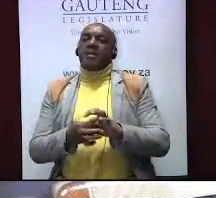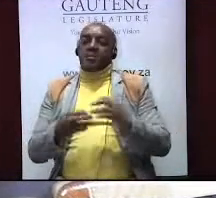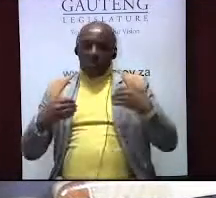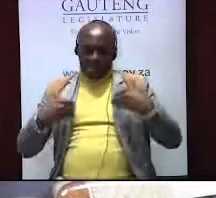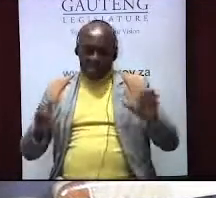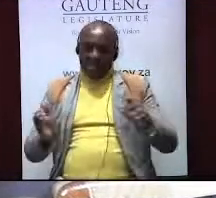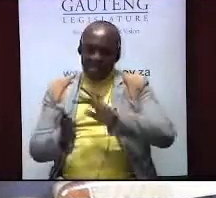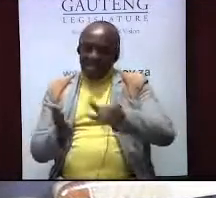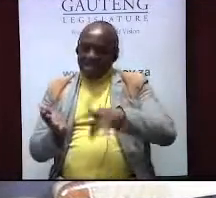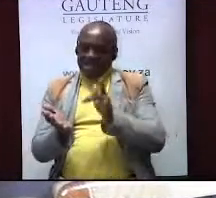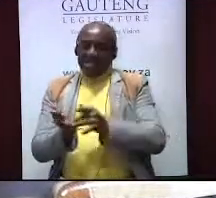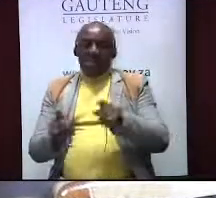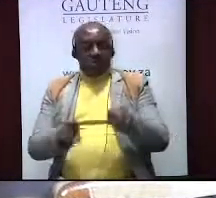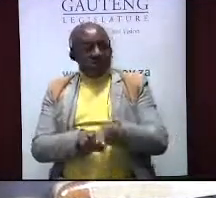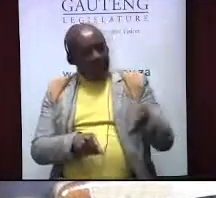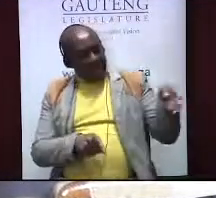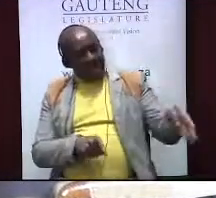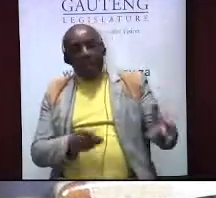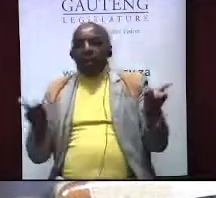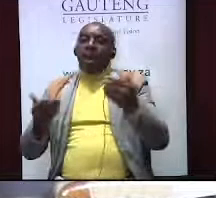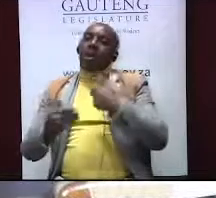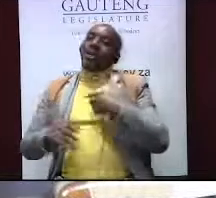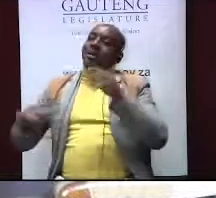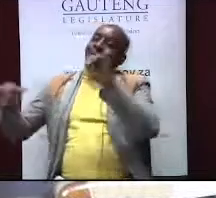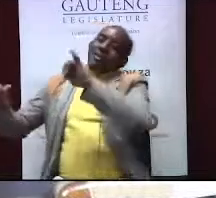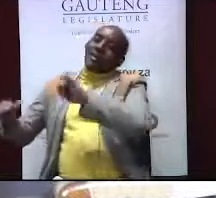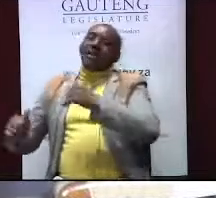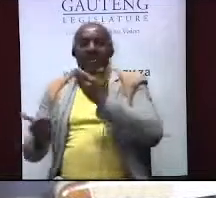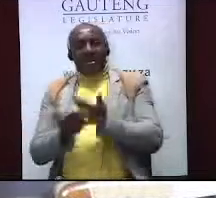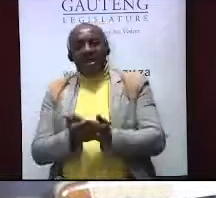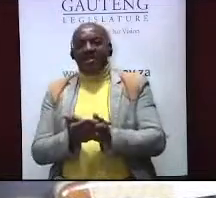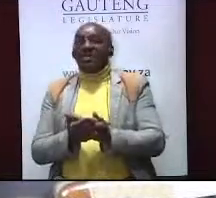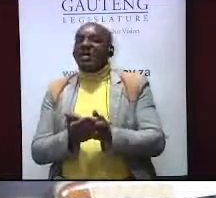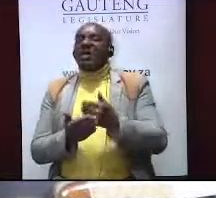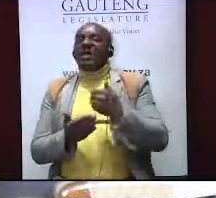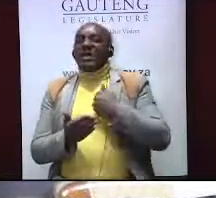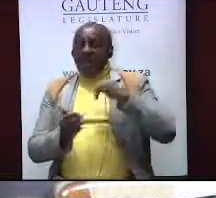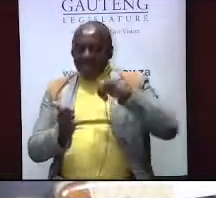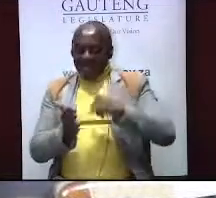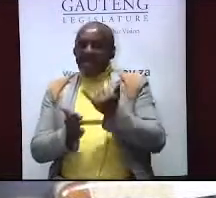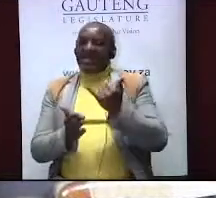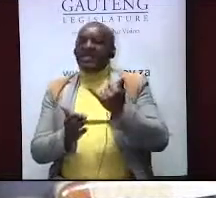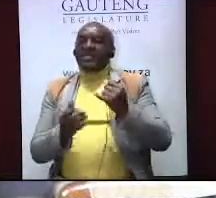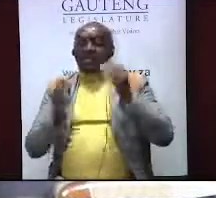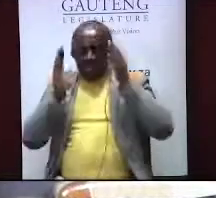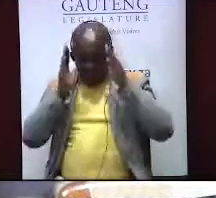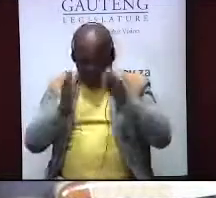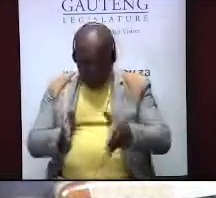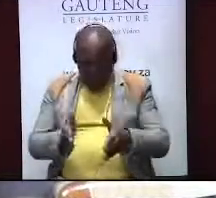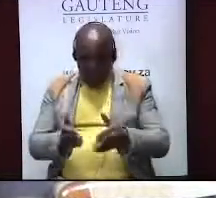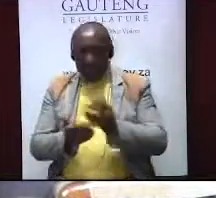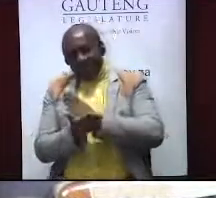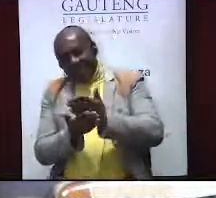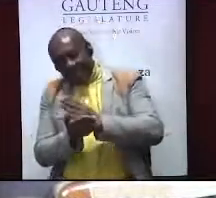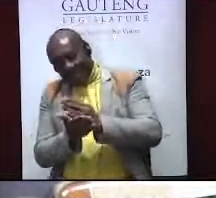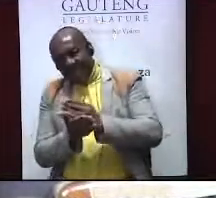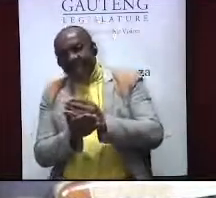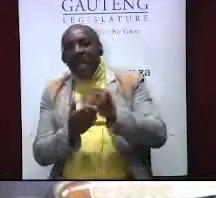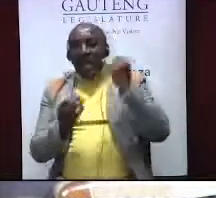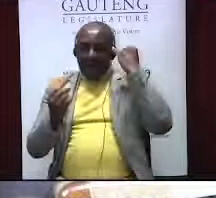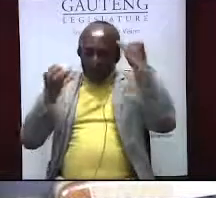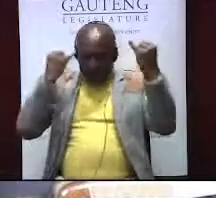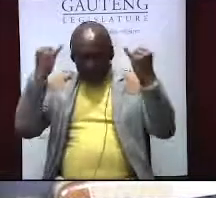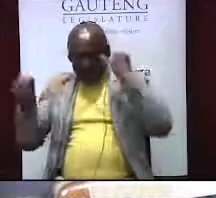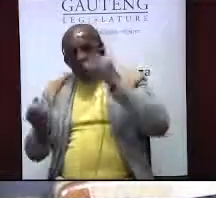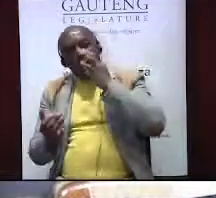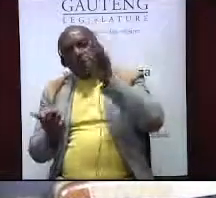areas where we live. It's doable. We just have to apply our minds, sit together, share our thoughts like one of you